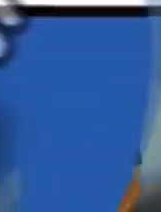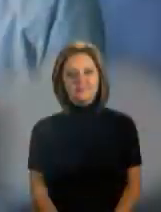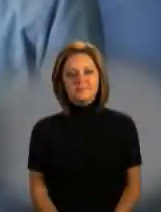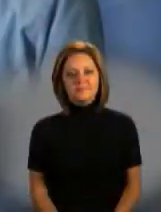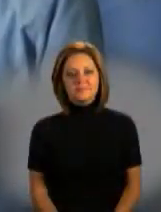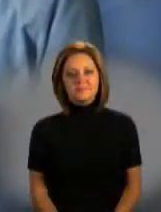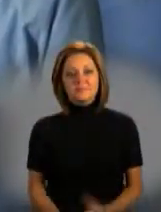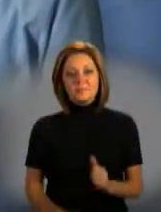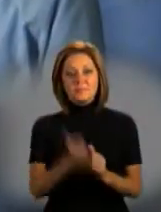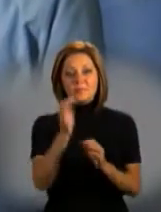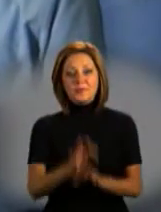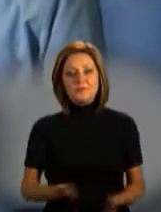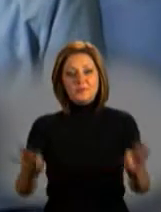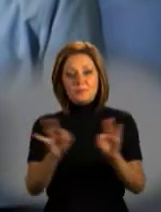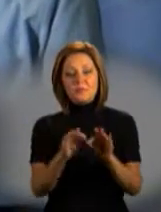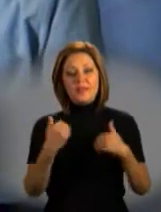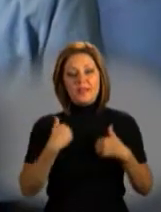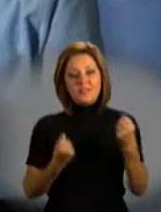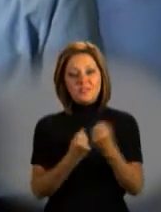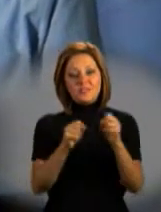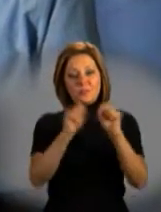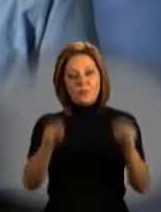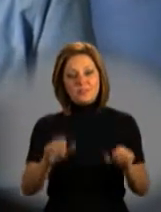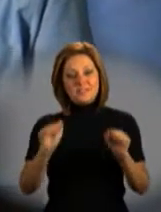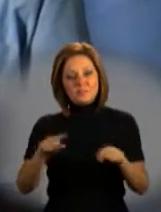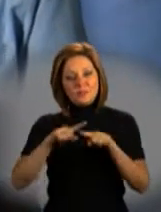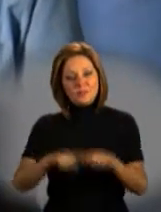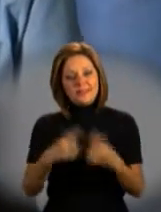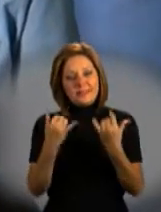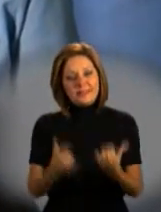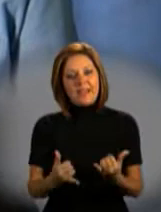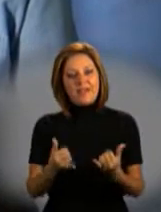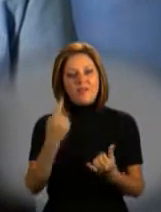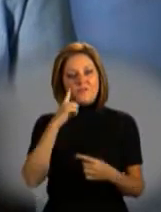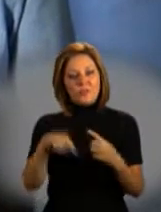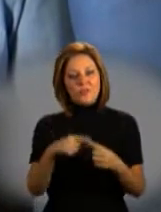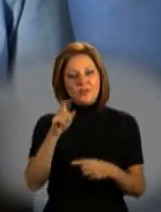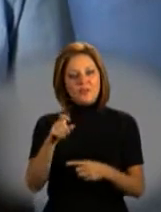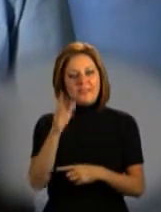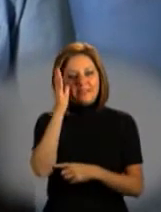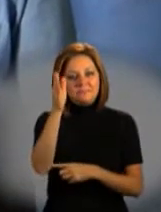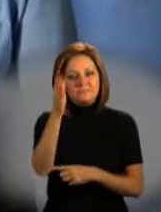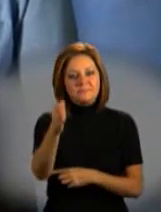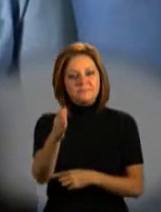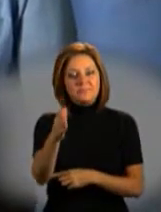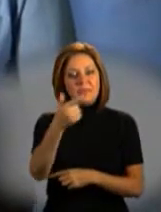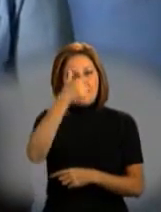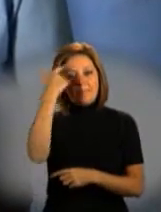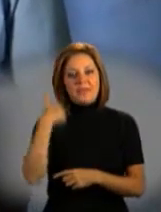help. Most of all, have a support system you can count on now for when you need it.